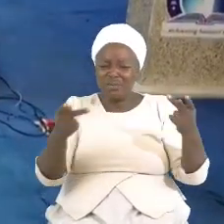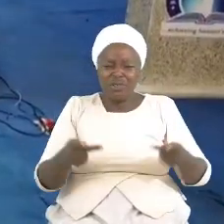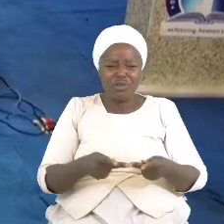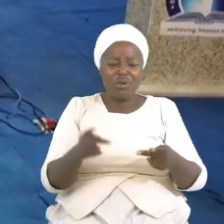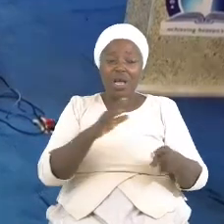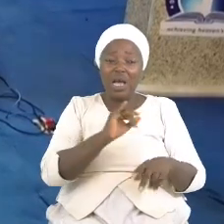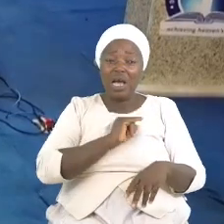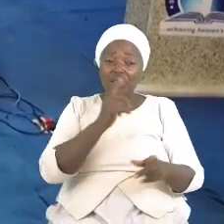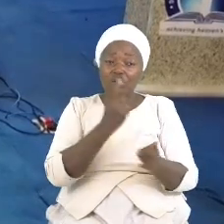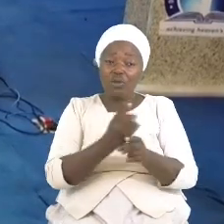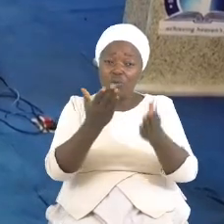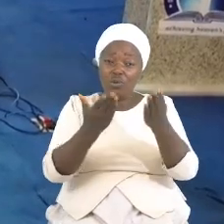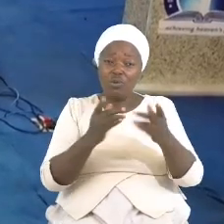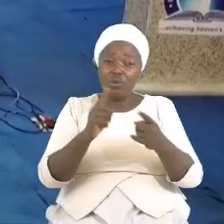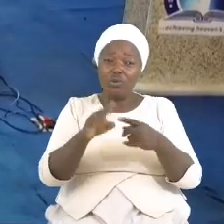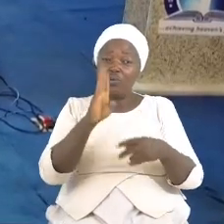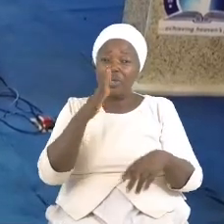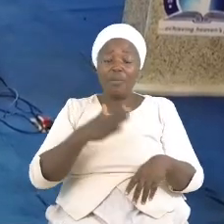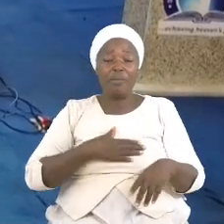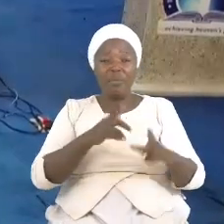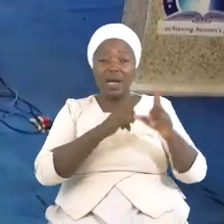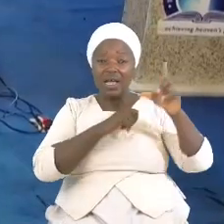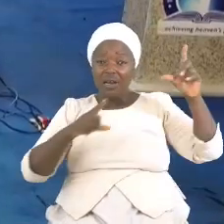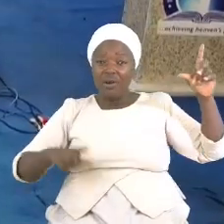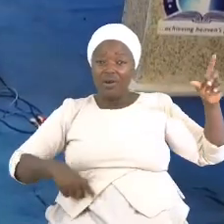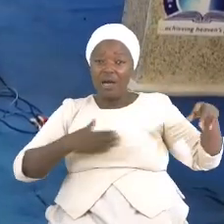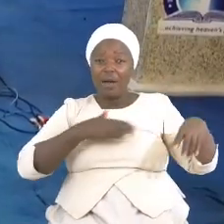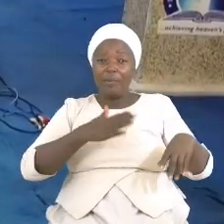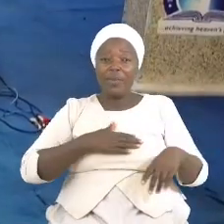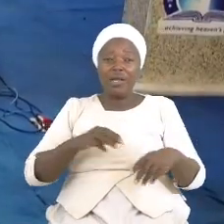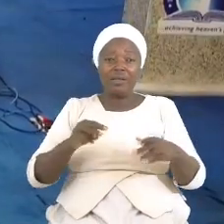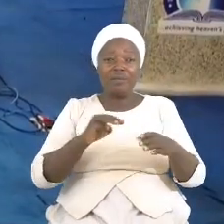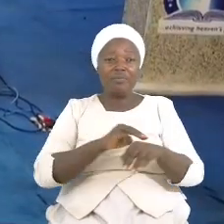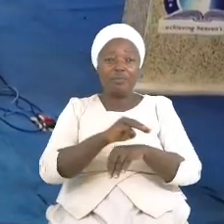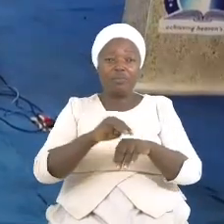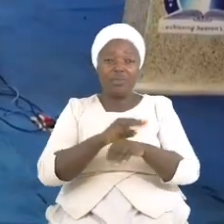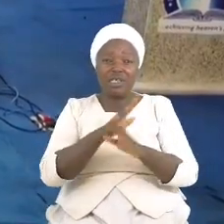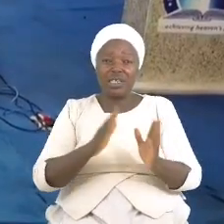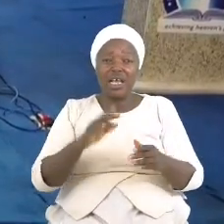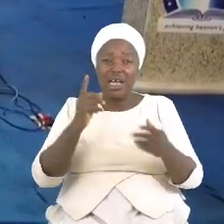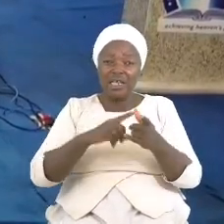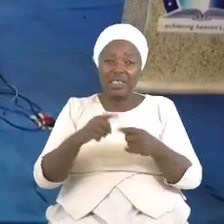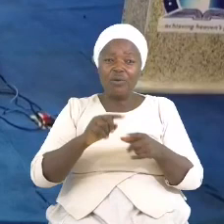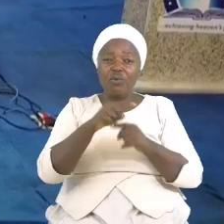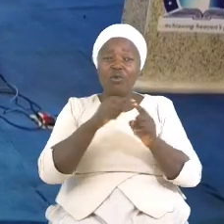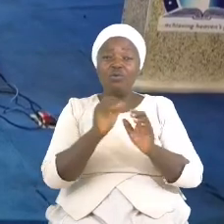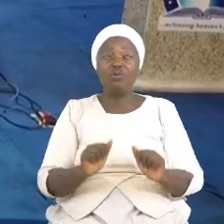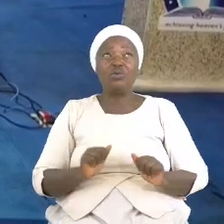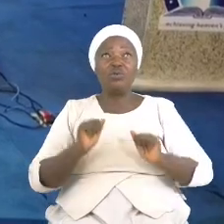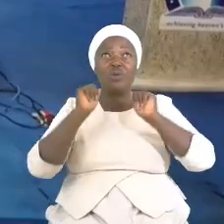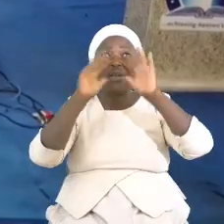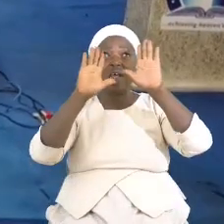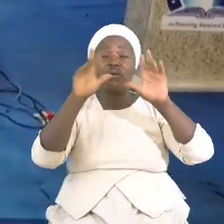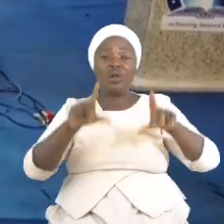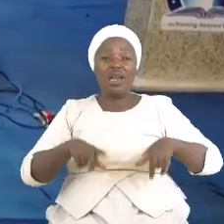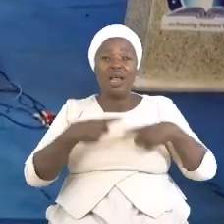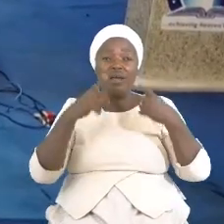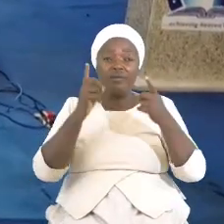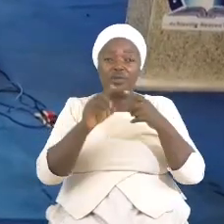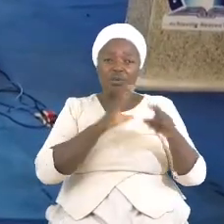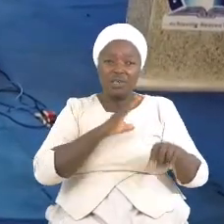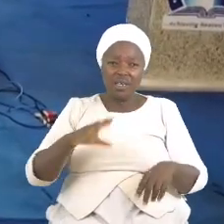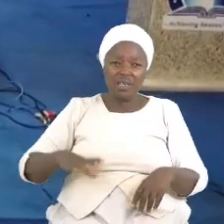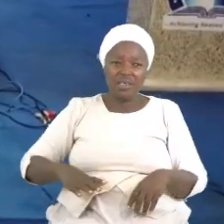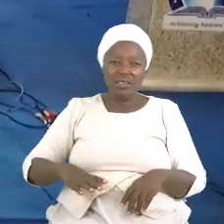be my Lord and to be my master. And when you surrender your life to Christ